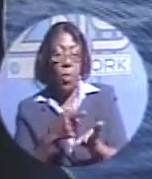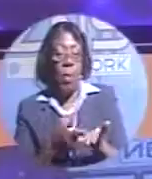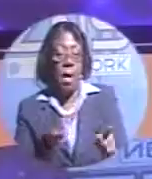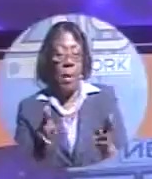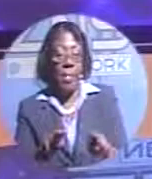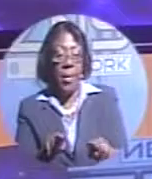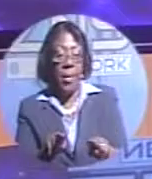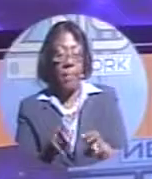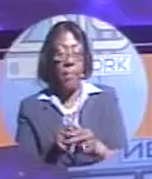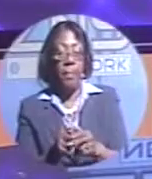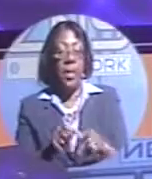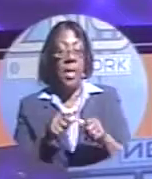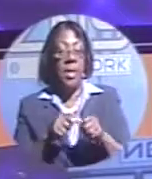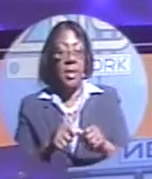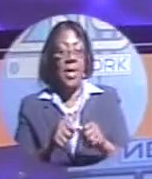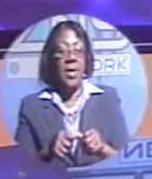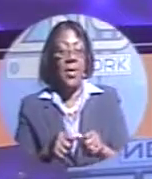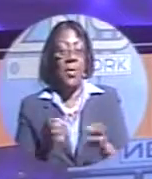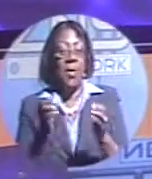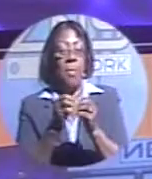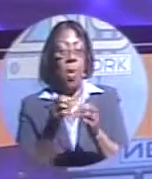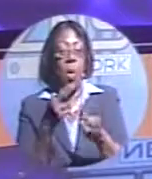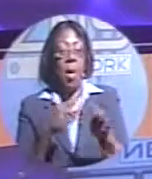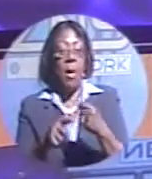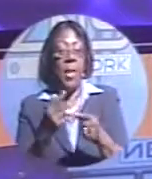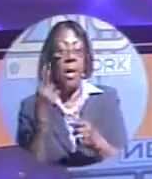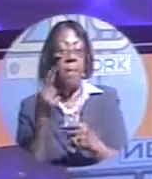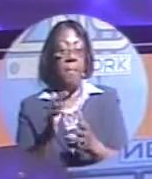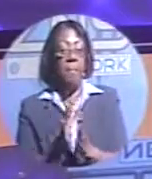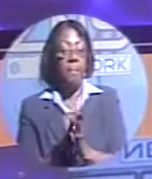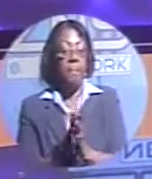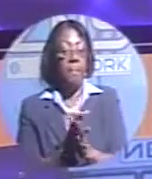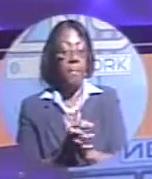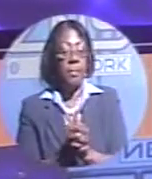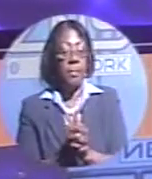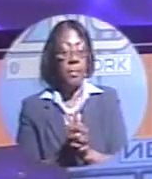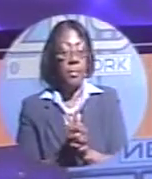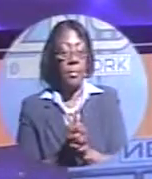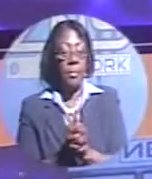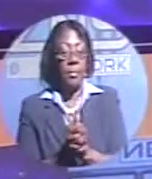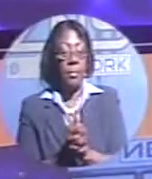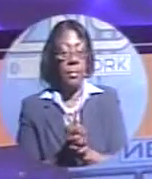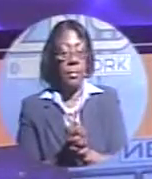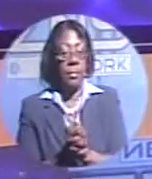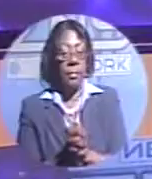incident. Stay close. We've got more news right after this break.